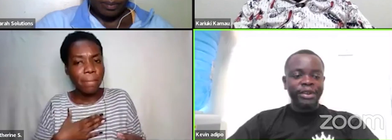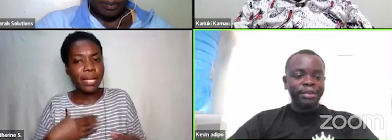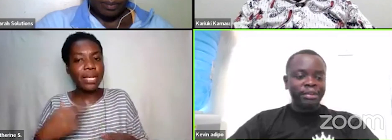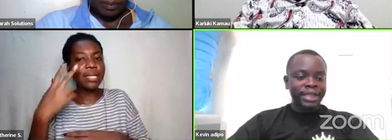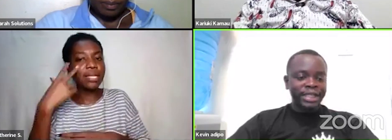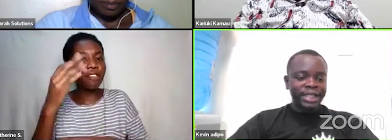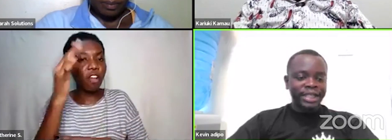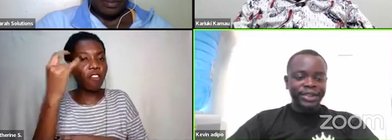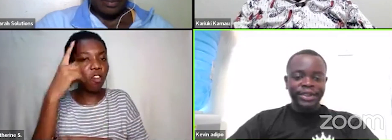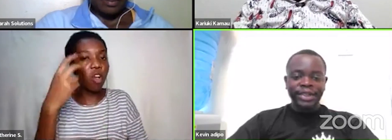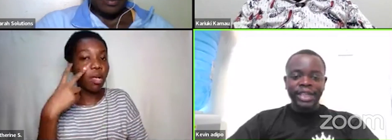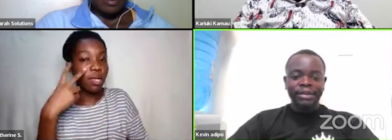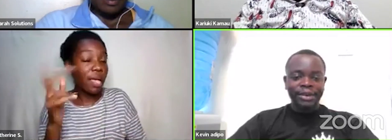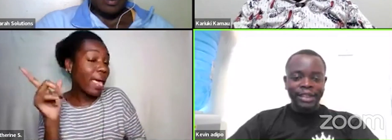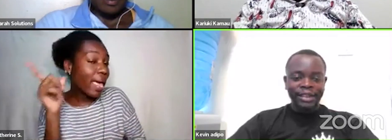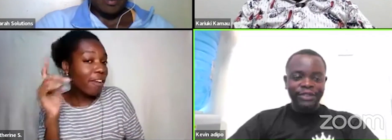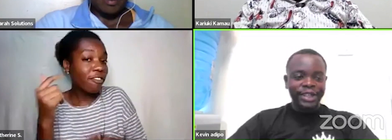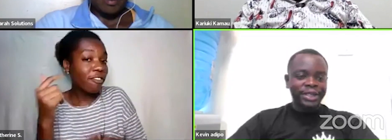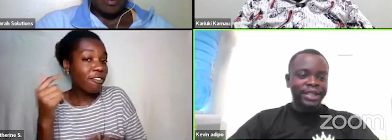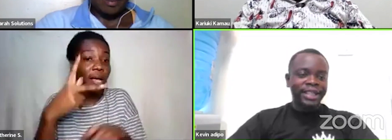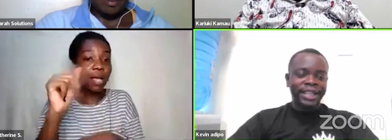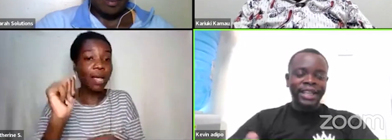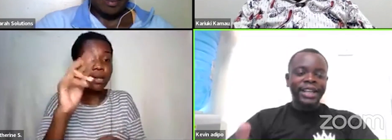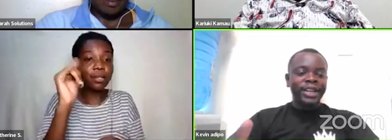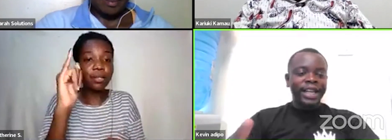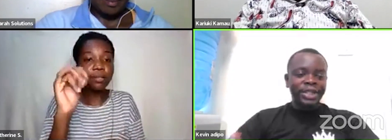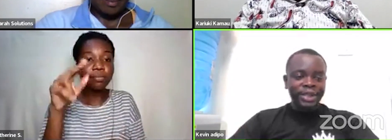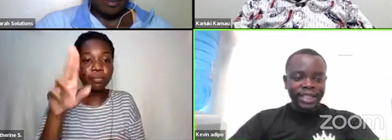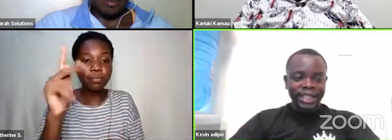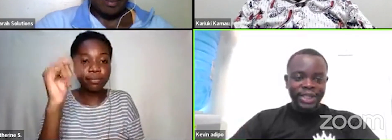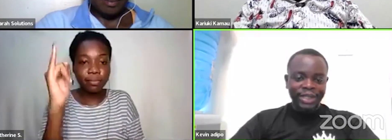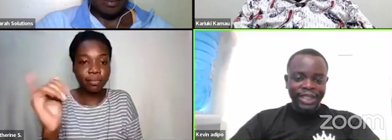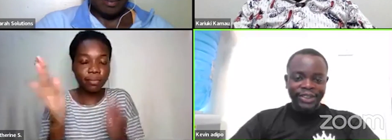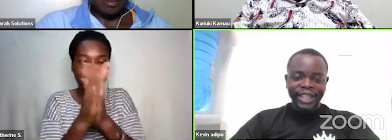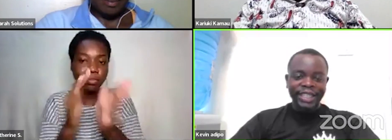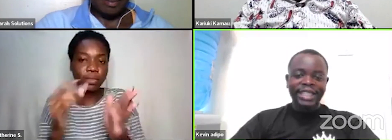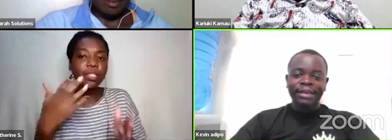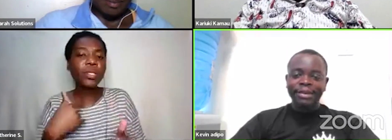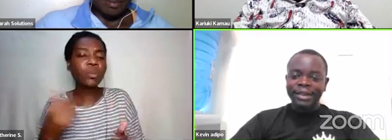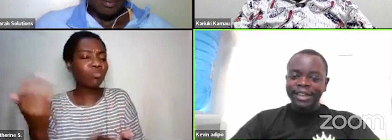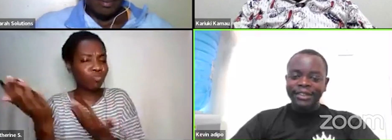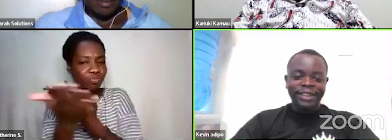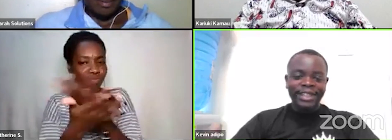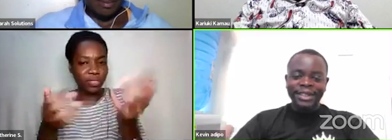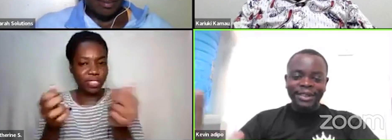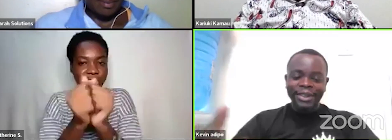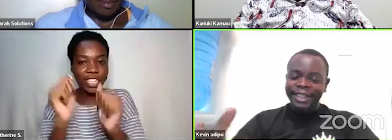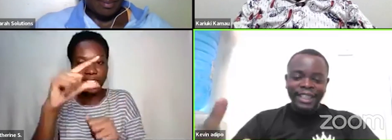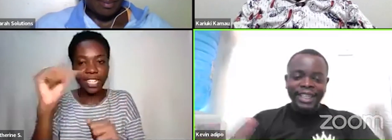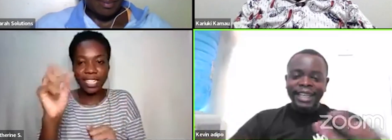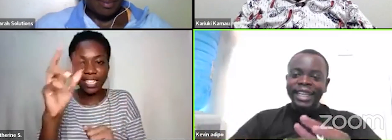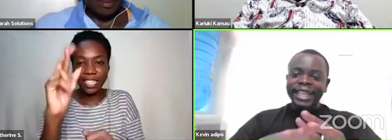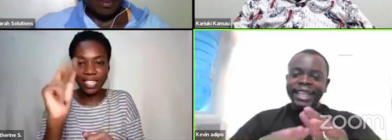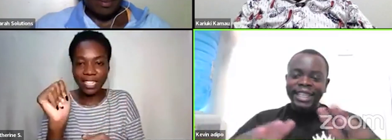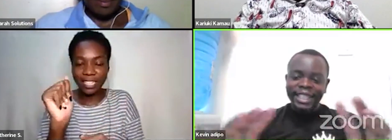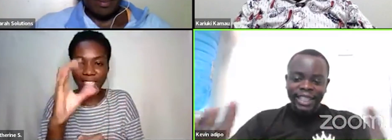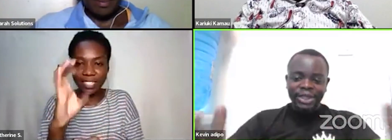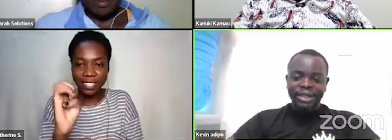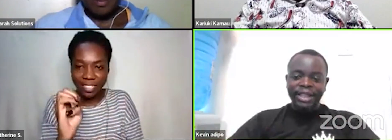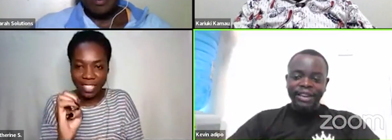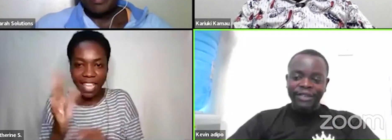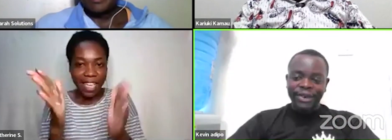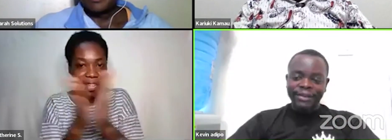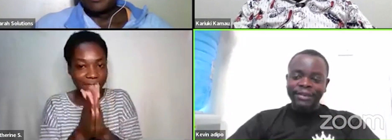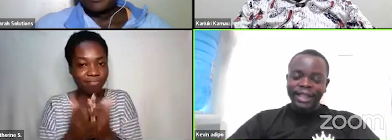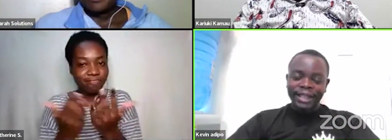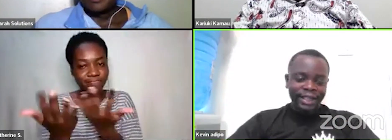hear from Mr. Kariuki. I'm looking forward to hear and to engage with Grace. I'm looking forward to engage